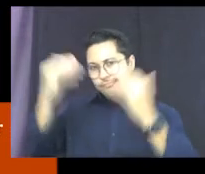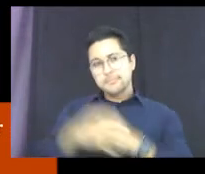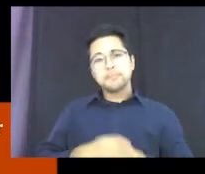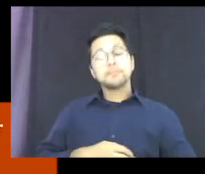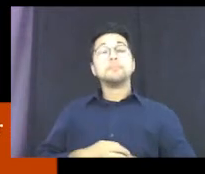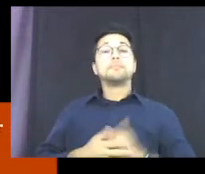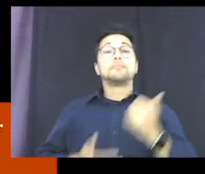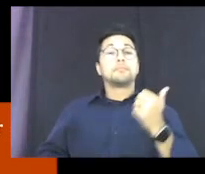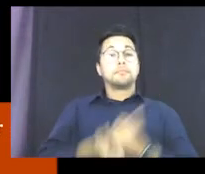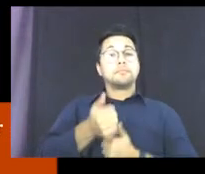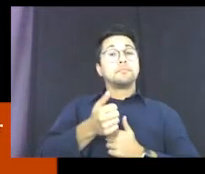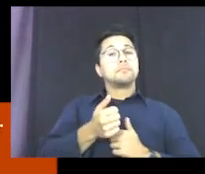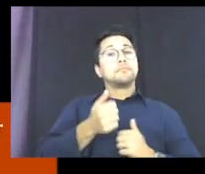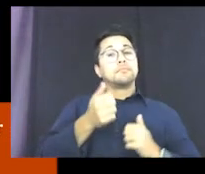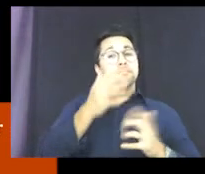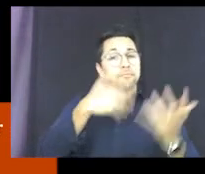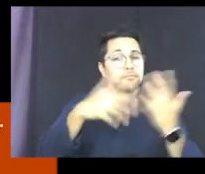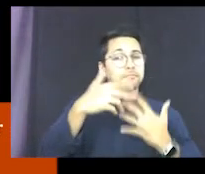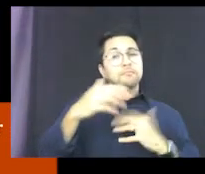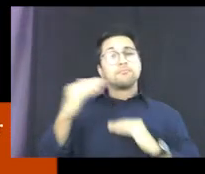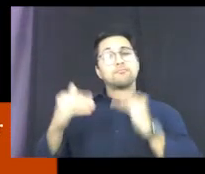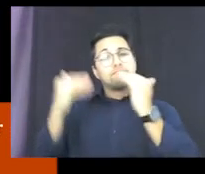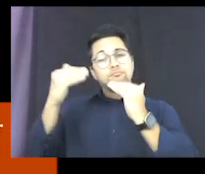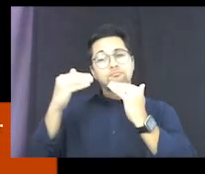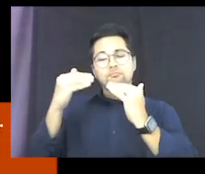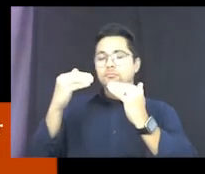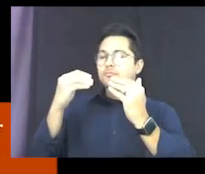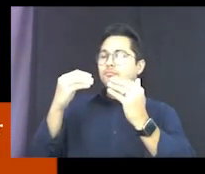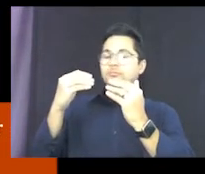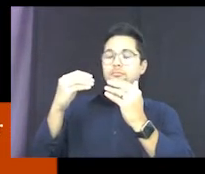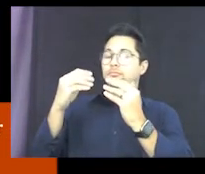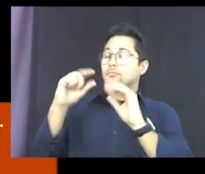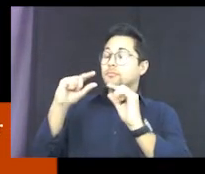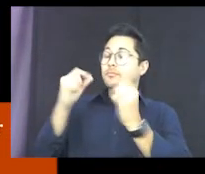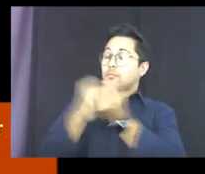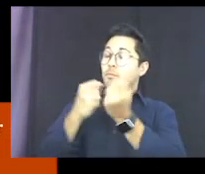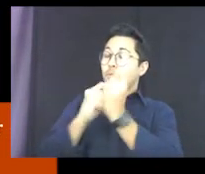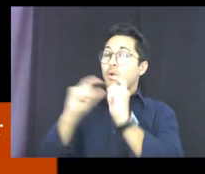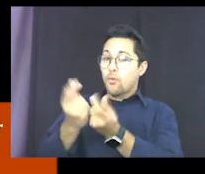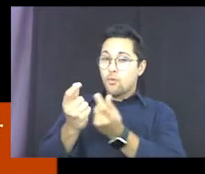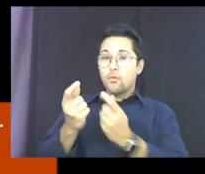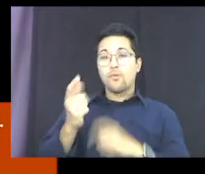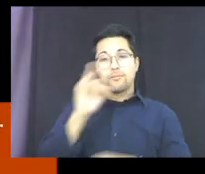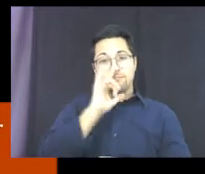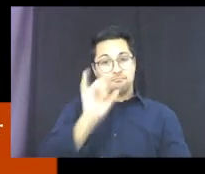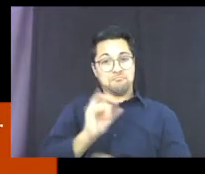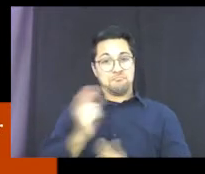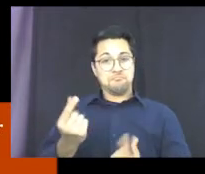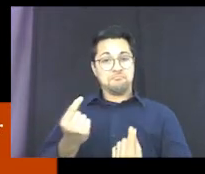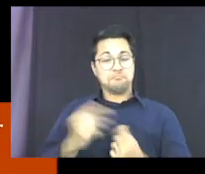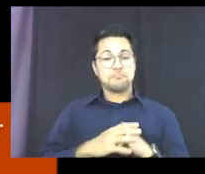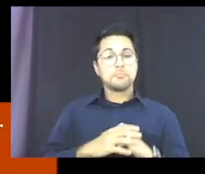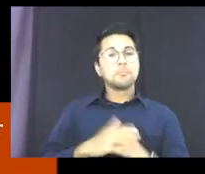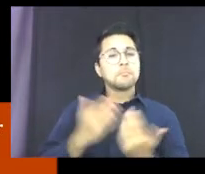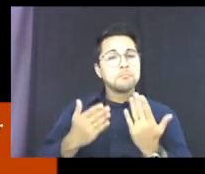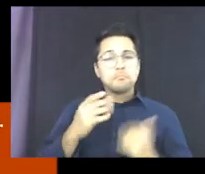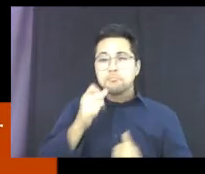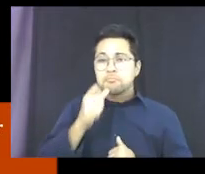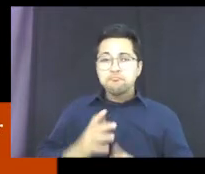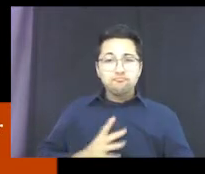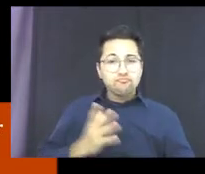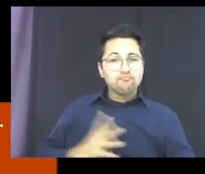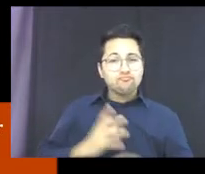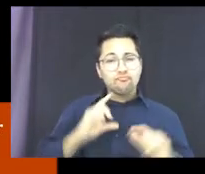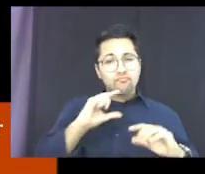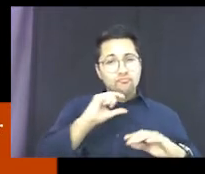Most social and support groups for autistic adults are structured as follows. They may be informally